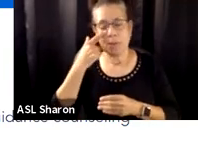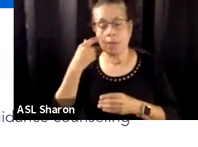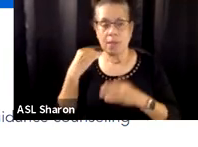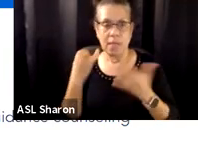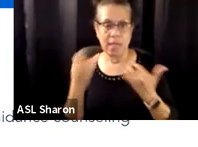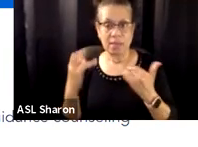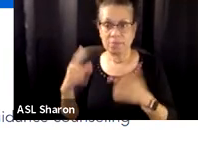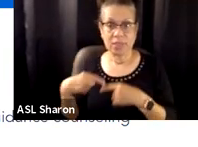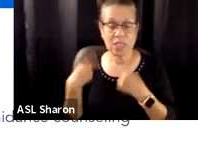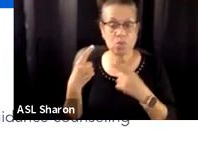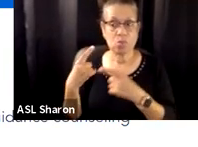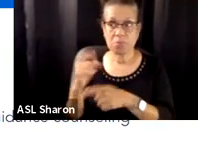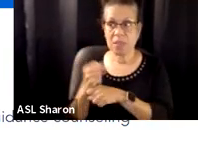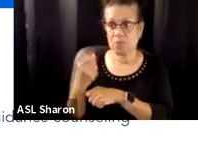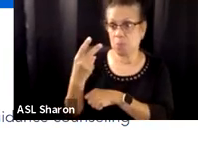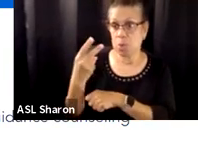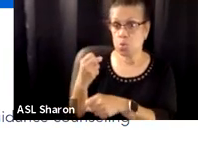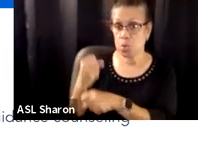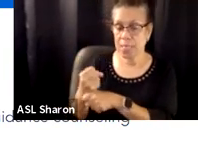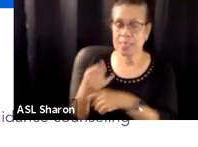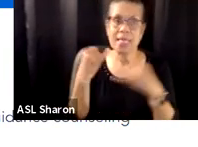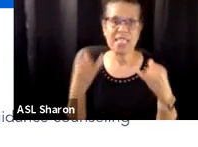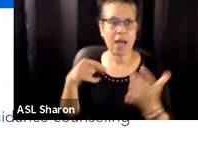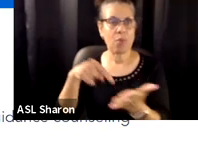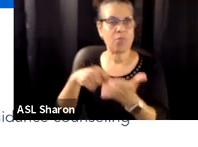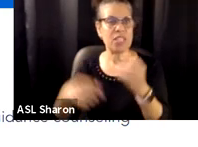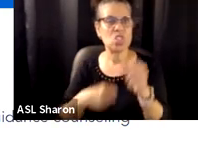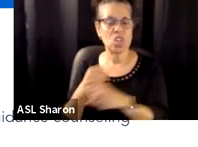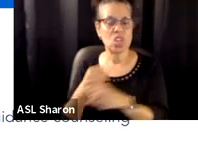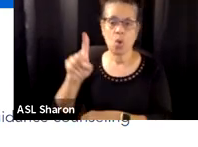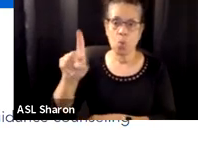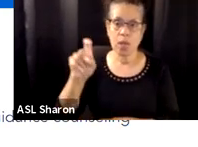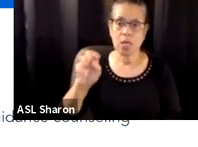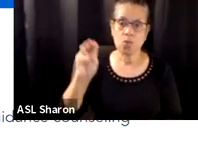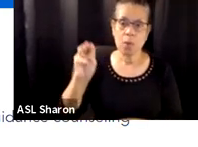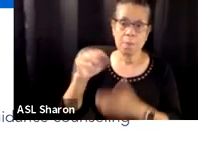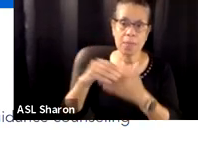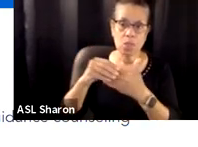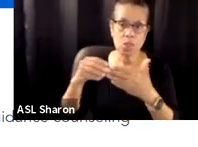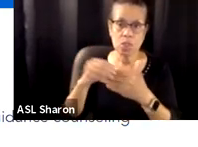we've been making over the past two years and now this last year of that 100 million dollar commitment